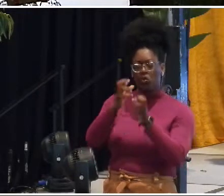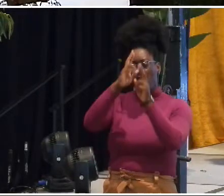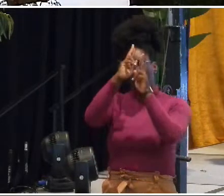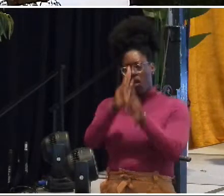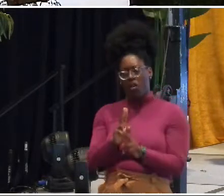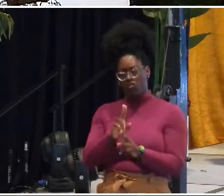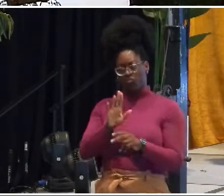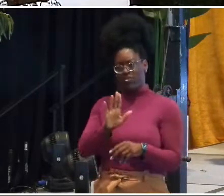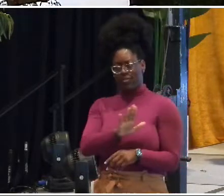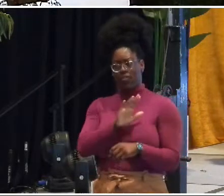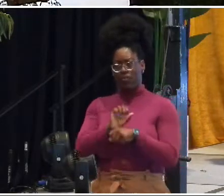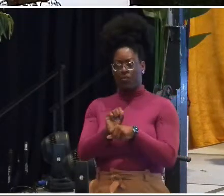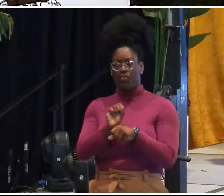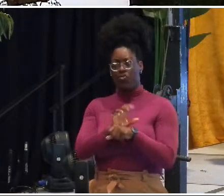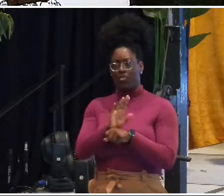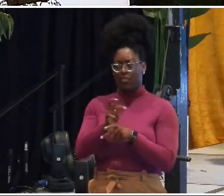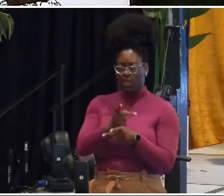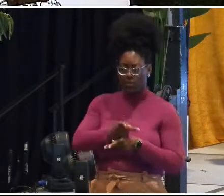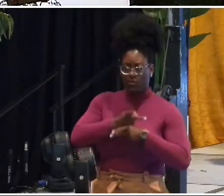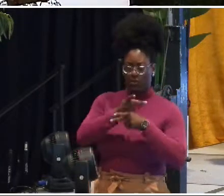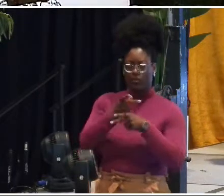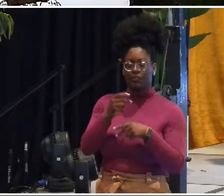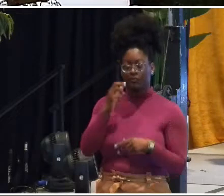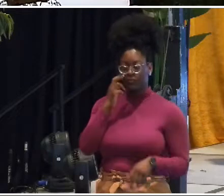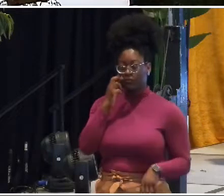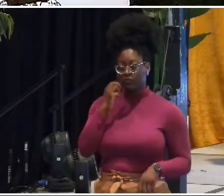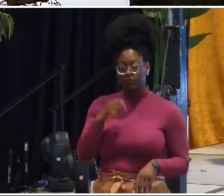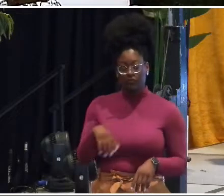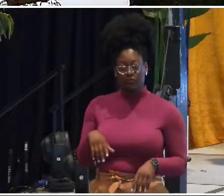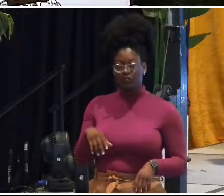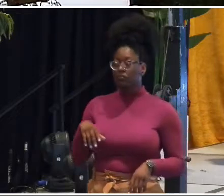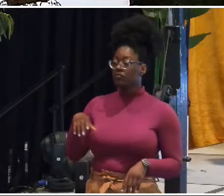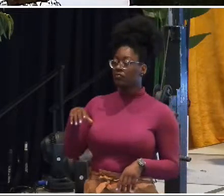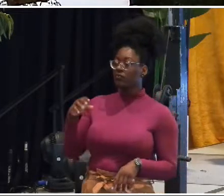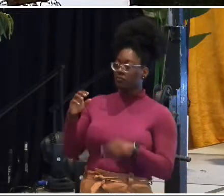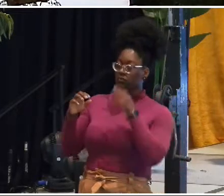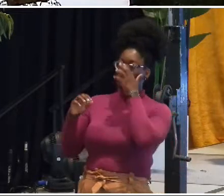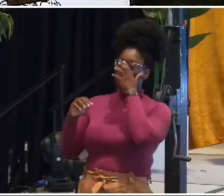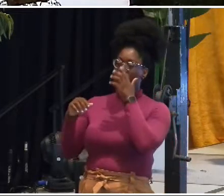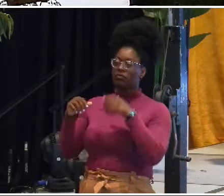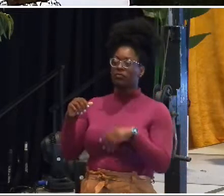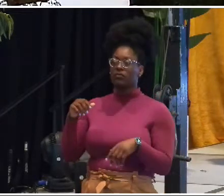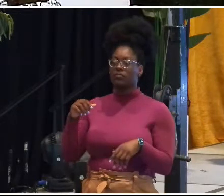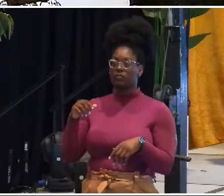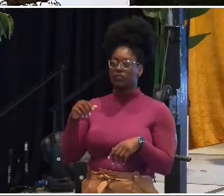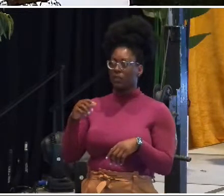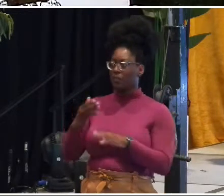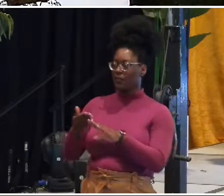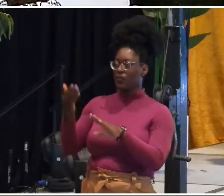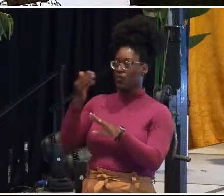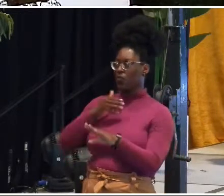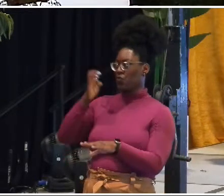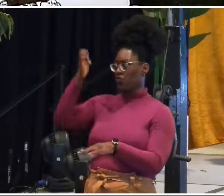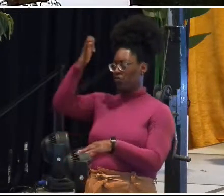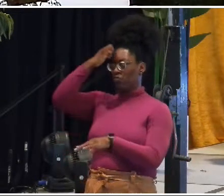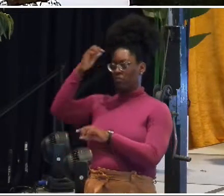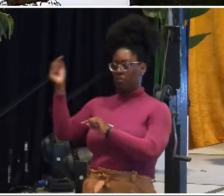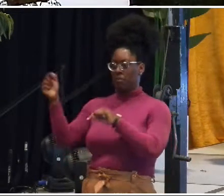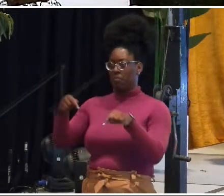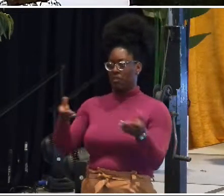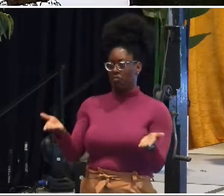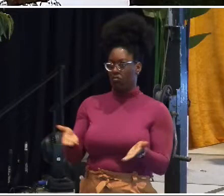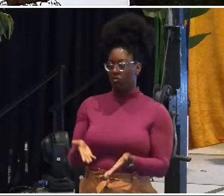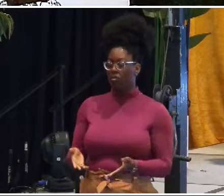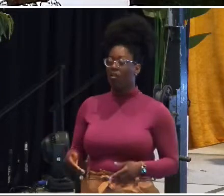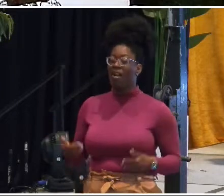Before the first Europeans arrived on Maryland's shores, the land was inhabited by dozens of thriving indigenous